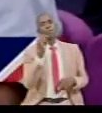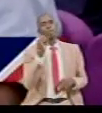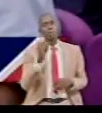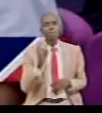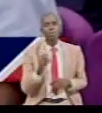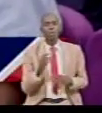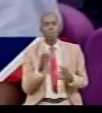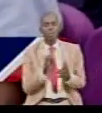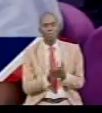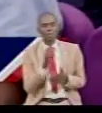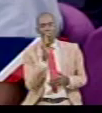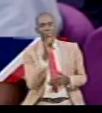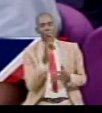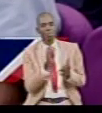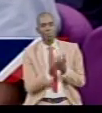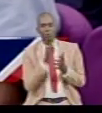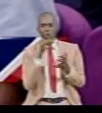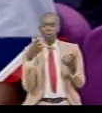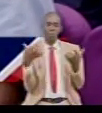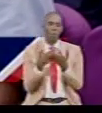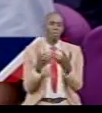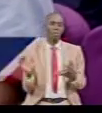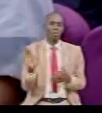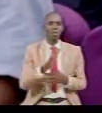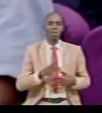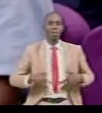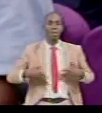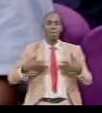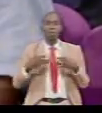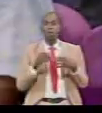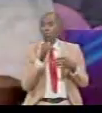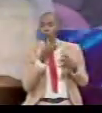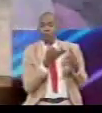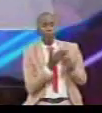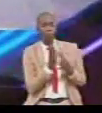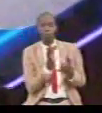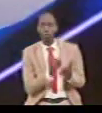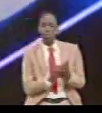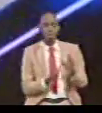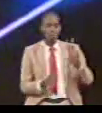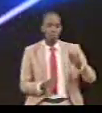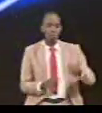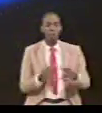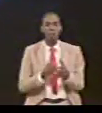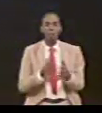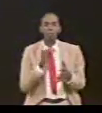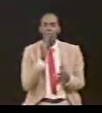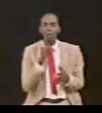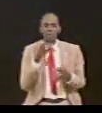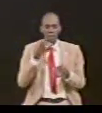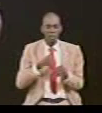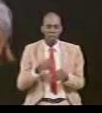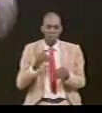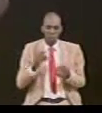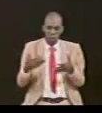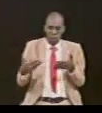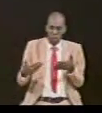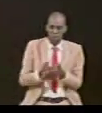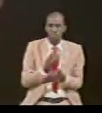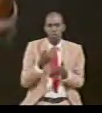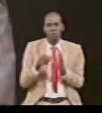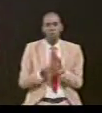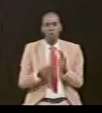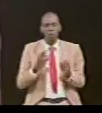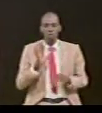the lifestyle. No, it is the newness of character, the newness of conduct, and